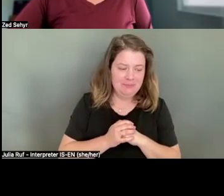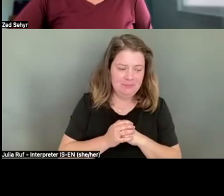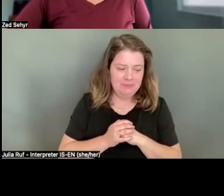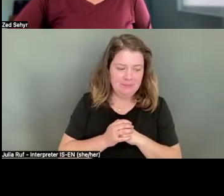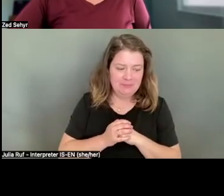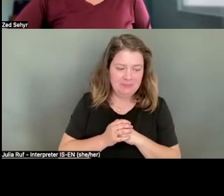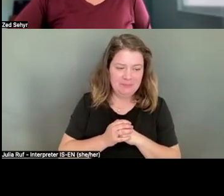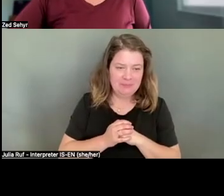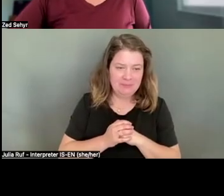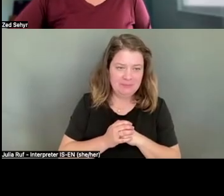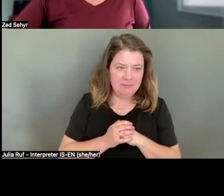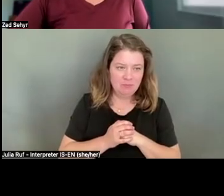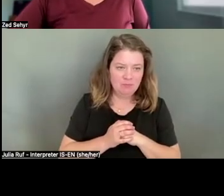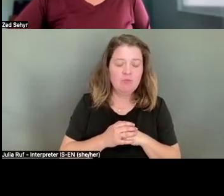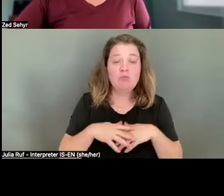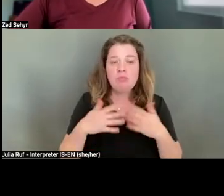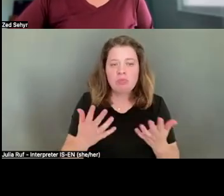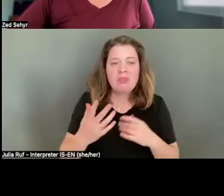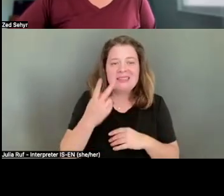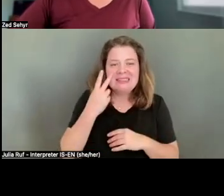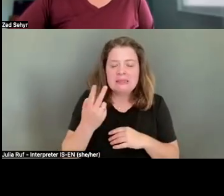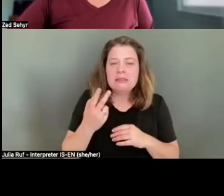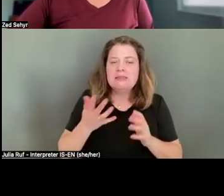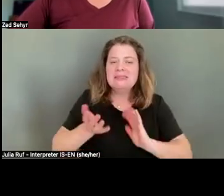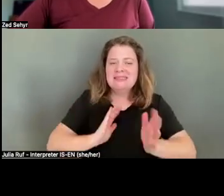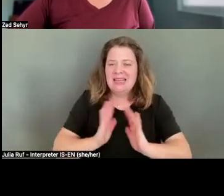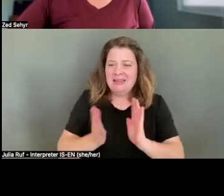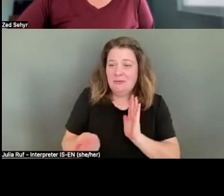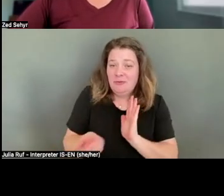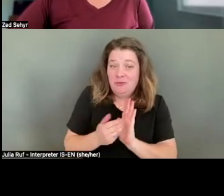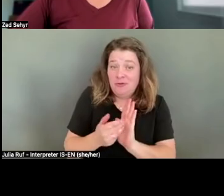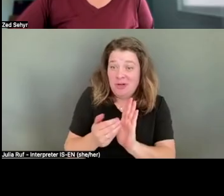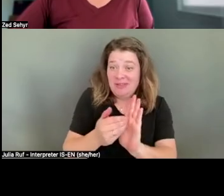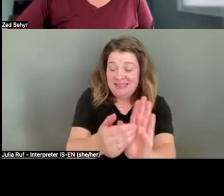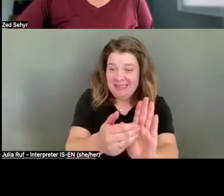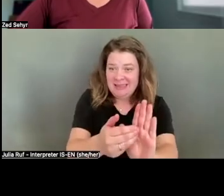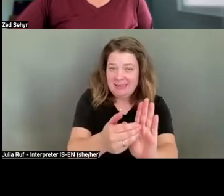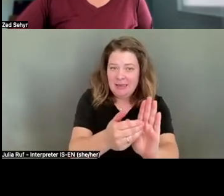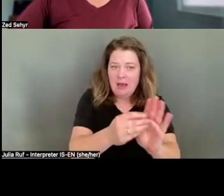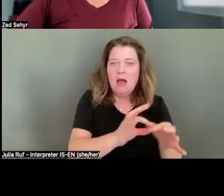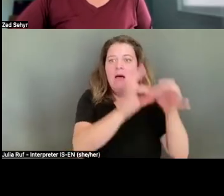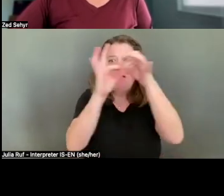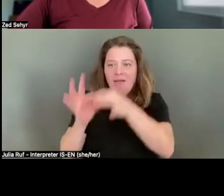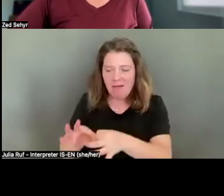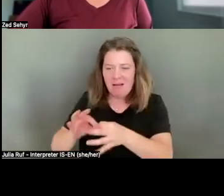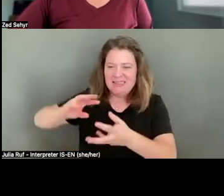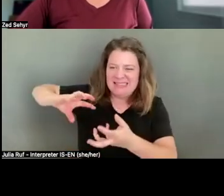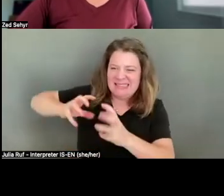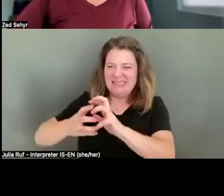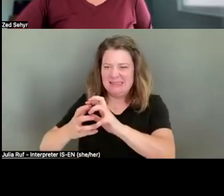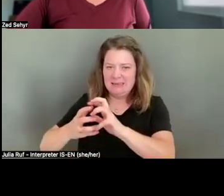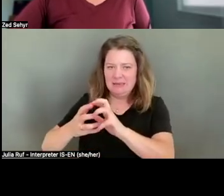What we see also is that frequent signs had higher association density, appearing in more semantic